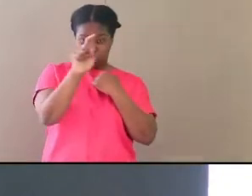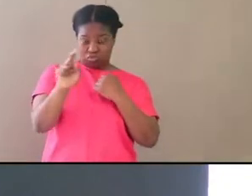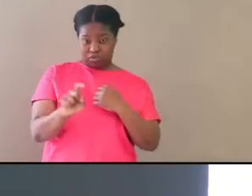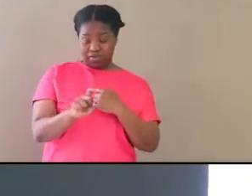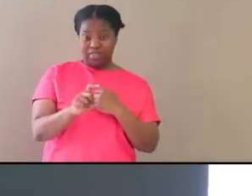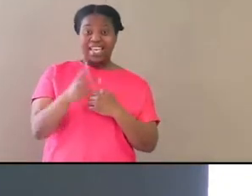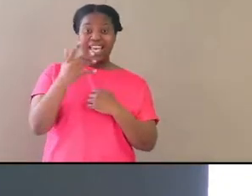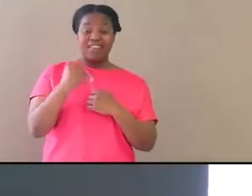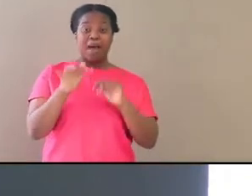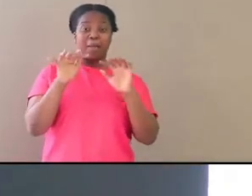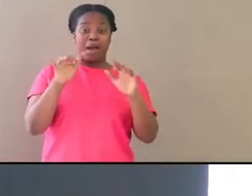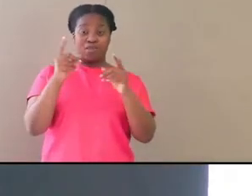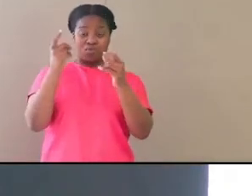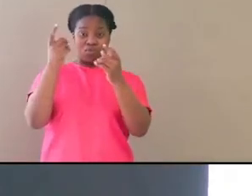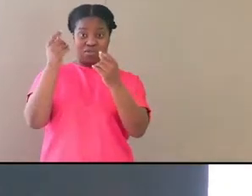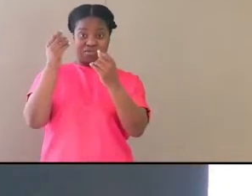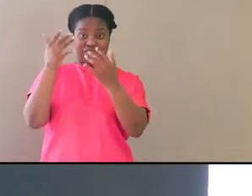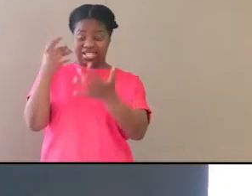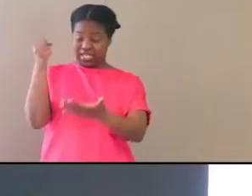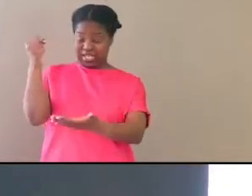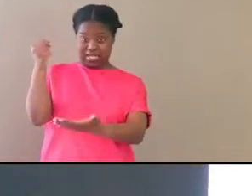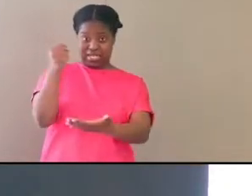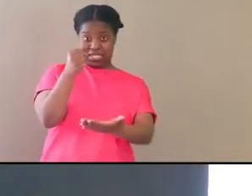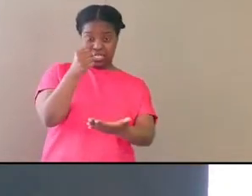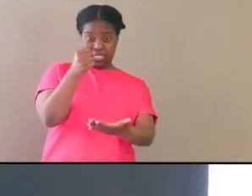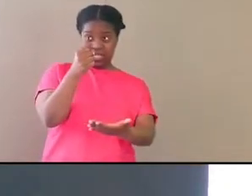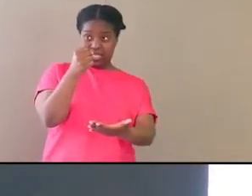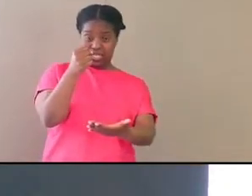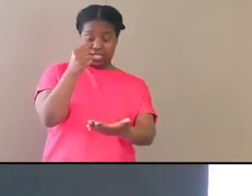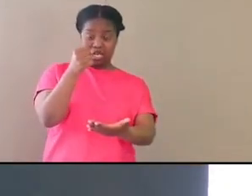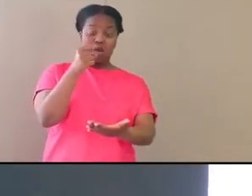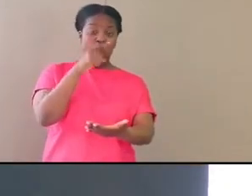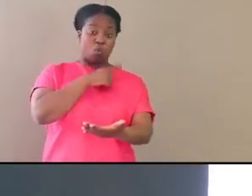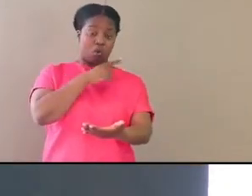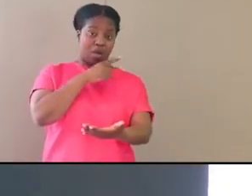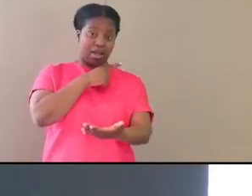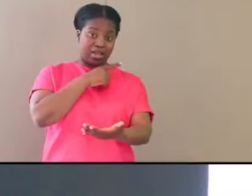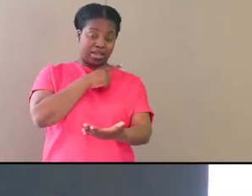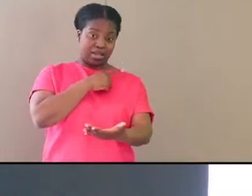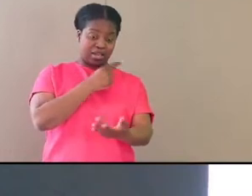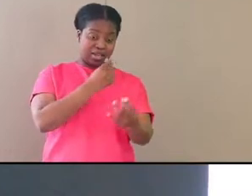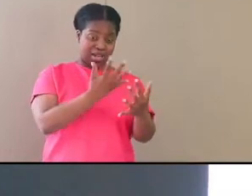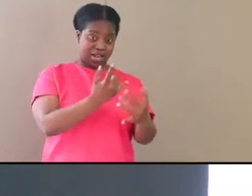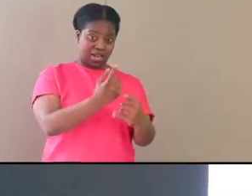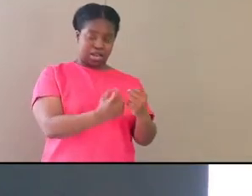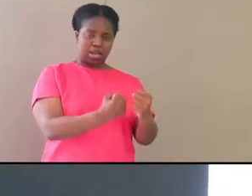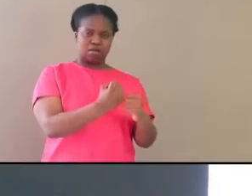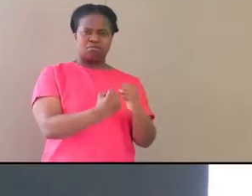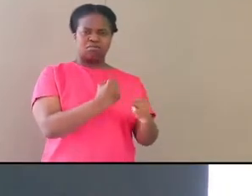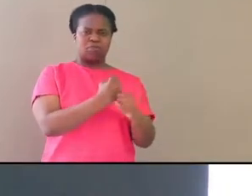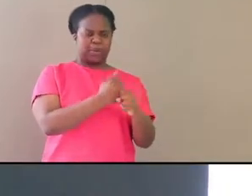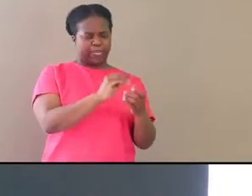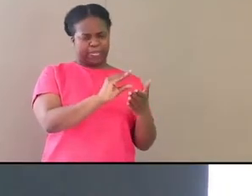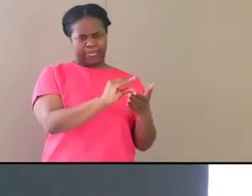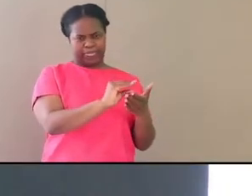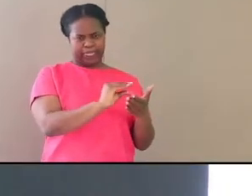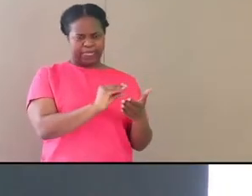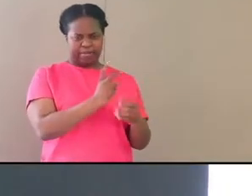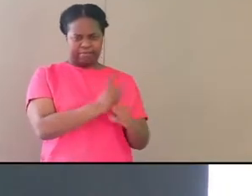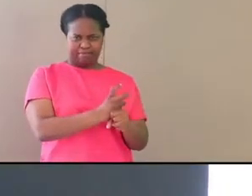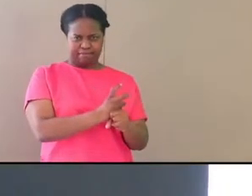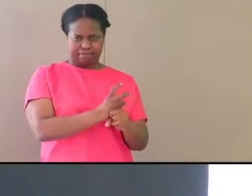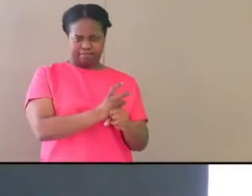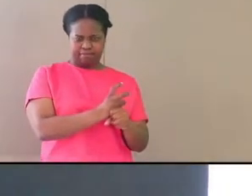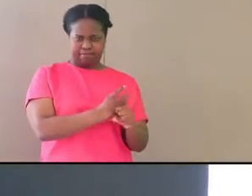if the donor funding doesn't come from where it comes from, because in the fiscus it's difficult for them to adjudicate the funding to pay the grants,